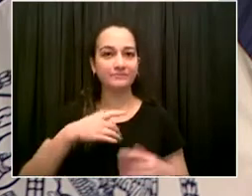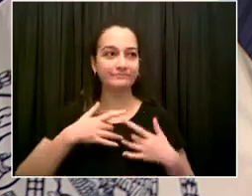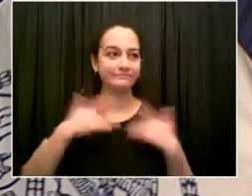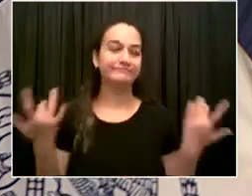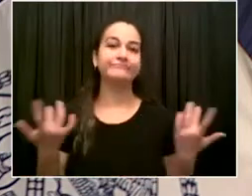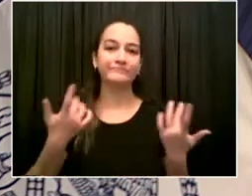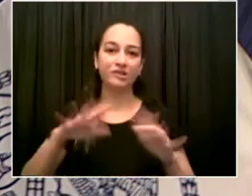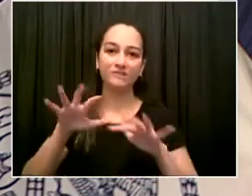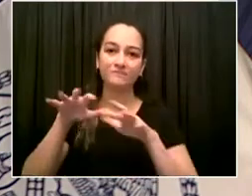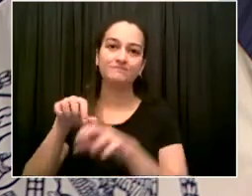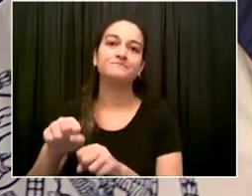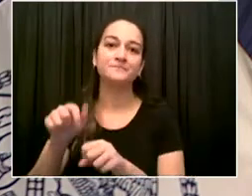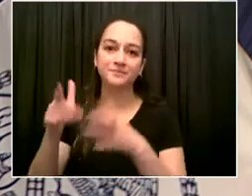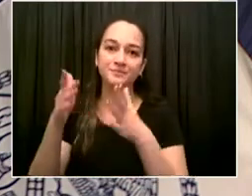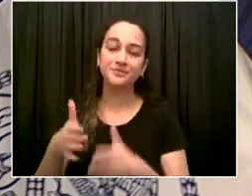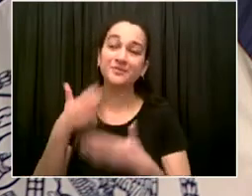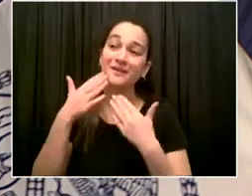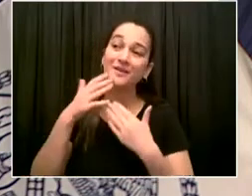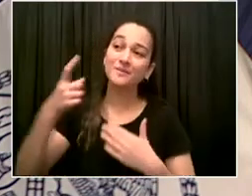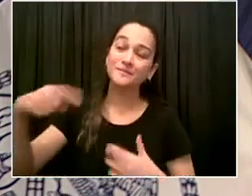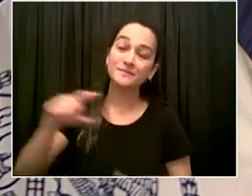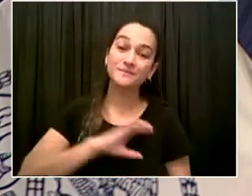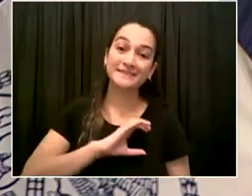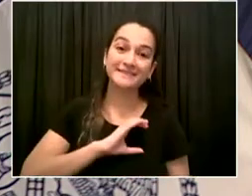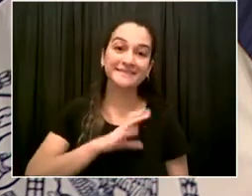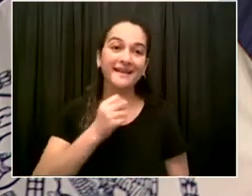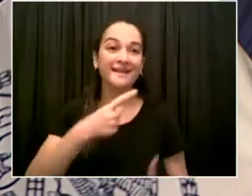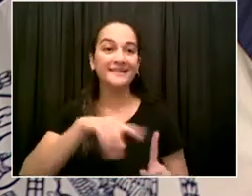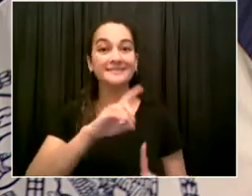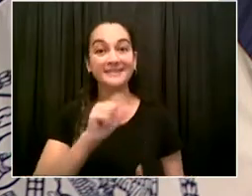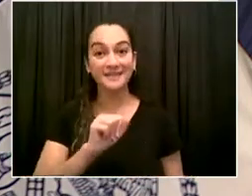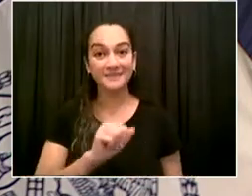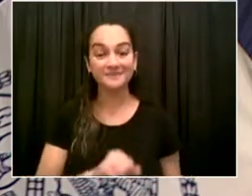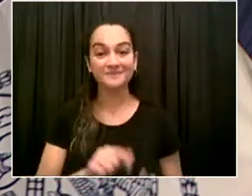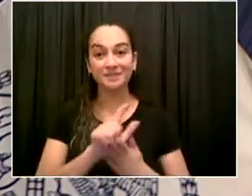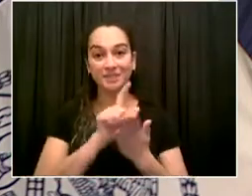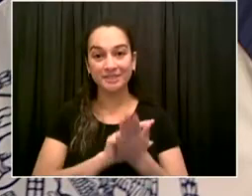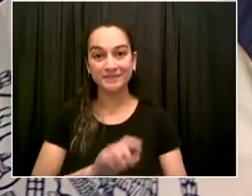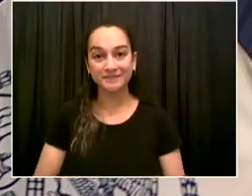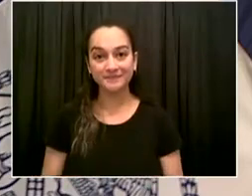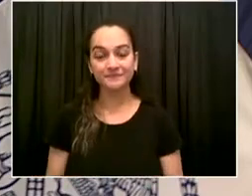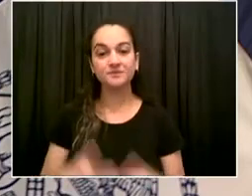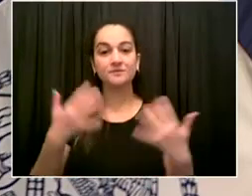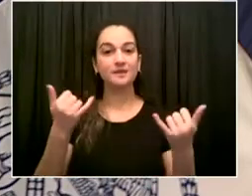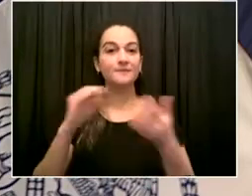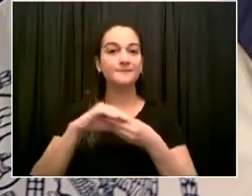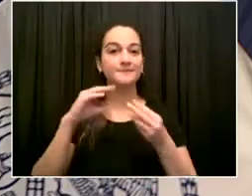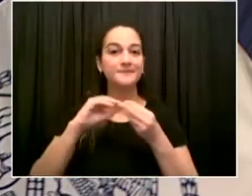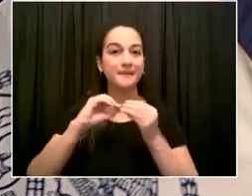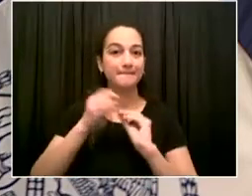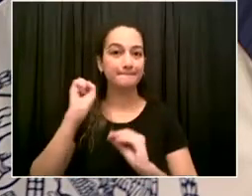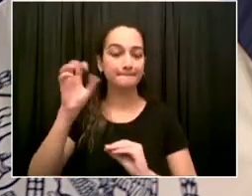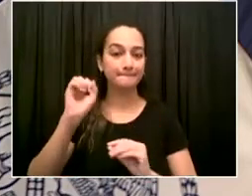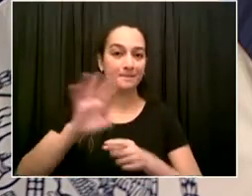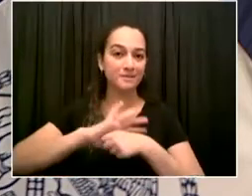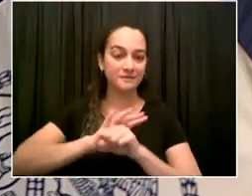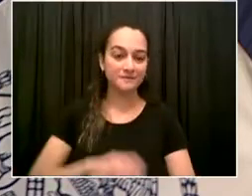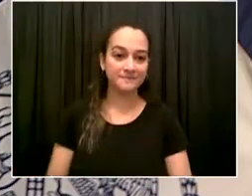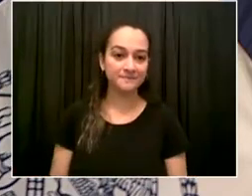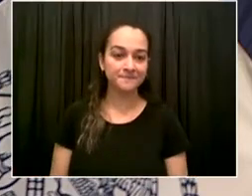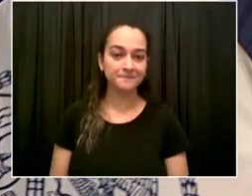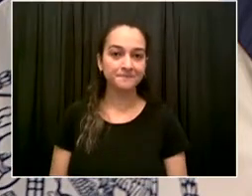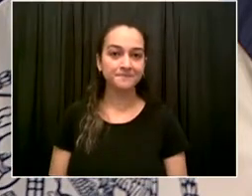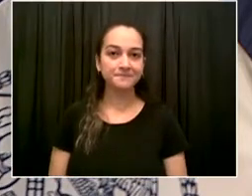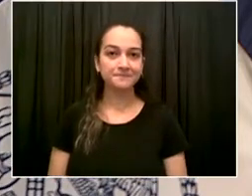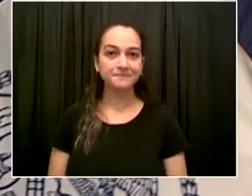in America. Okay, now let me go to indicators. And first and most important, we said the things we're going to be looking at